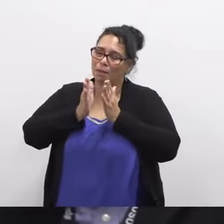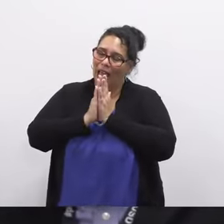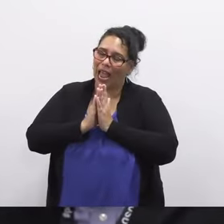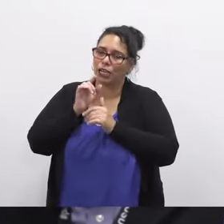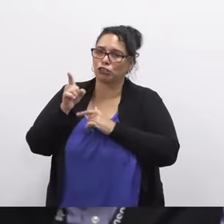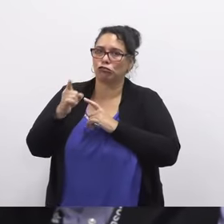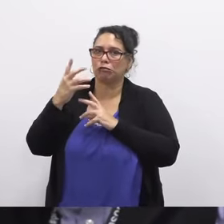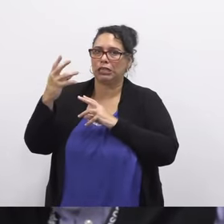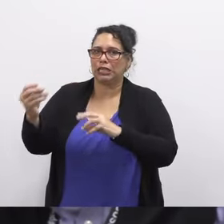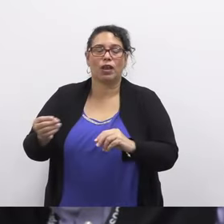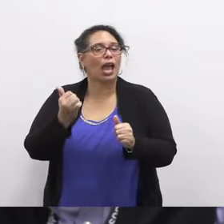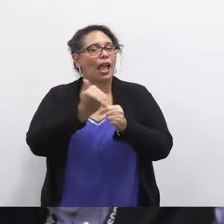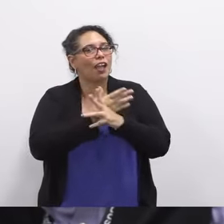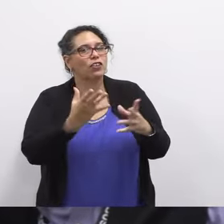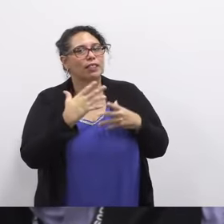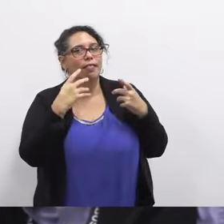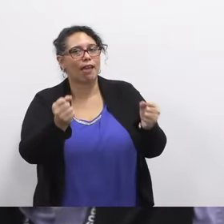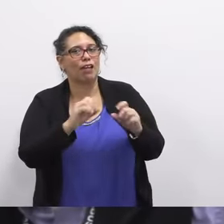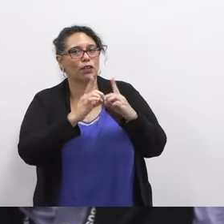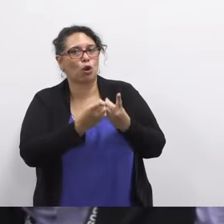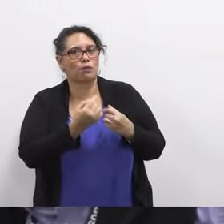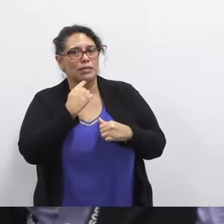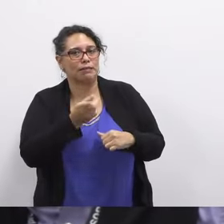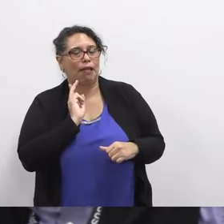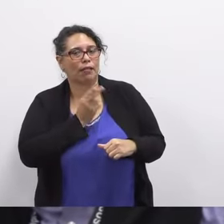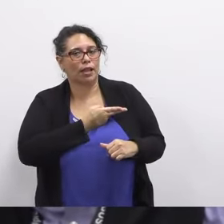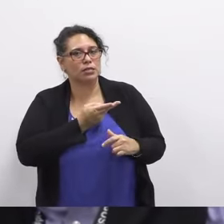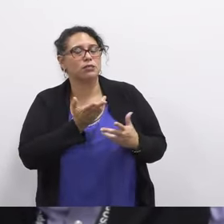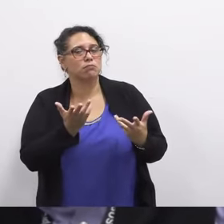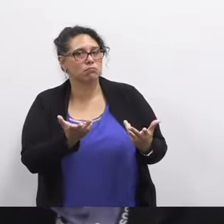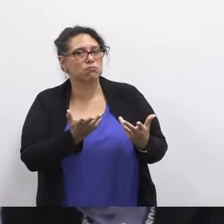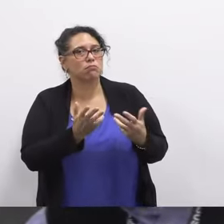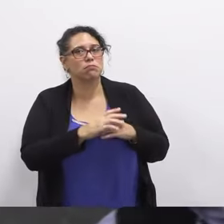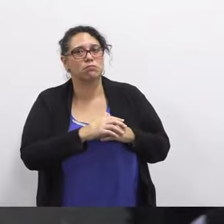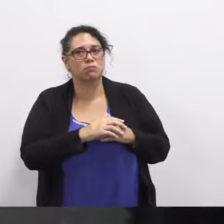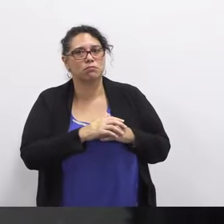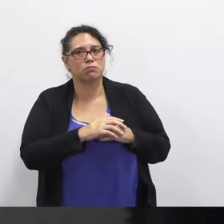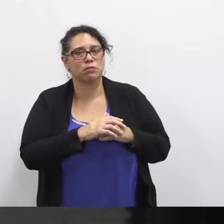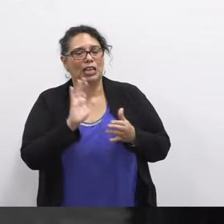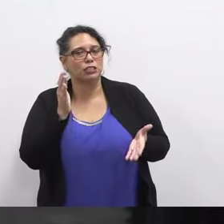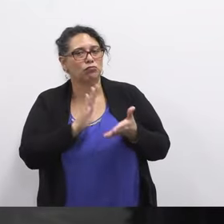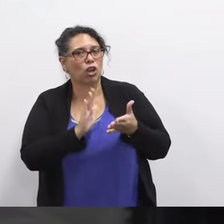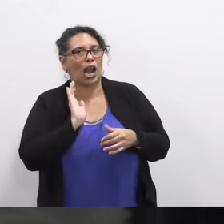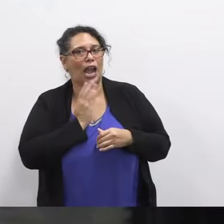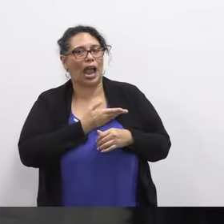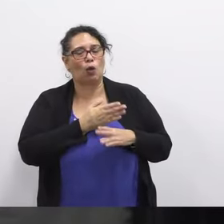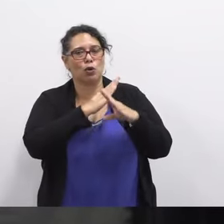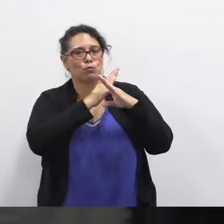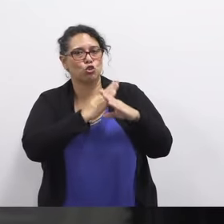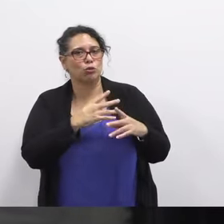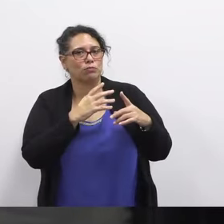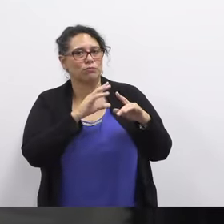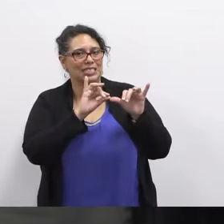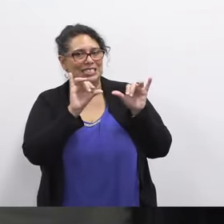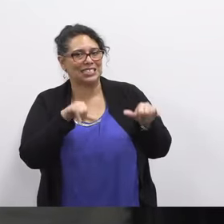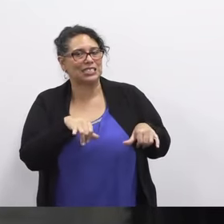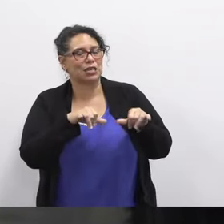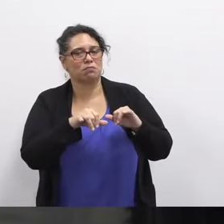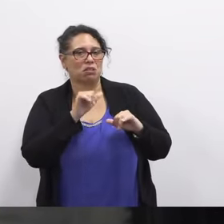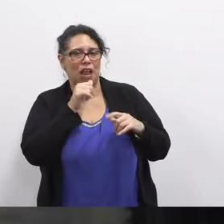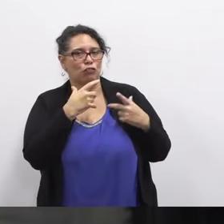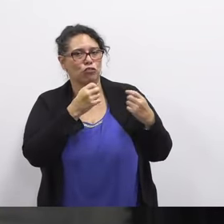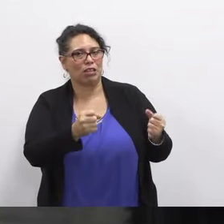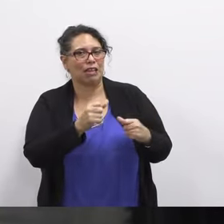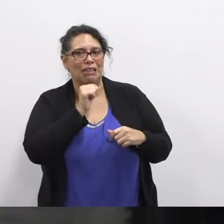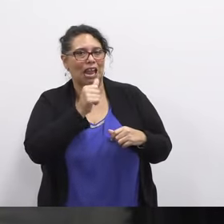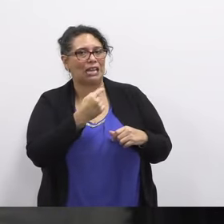the health department has been telling us is has been actually diminishing our immune system rather than strengthening it. They're not telling us to